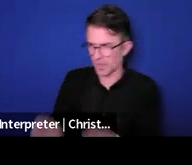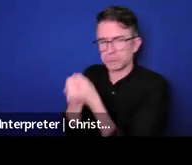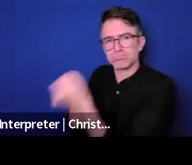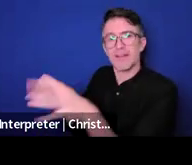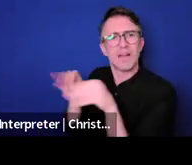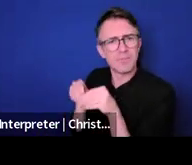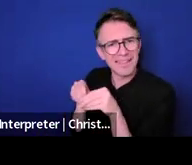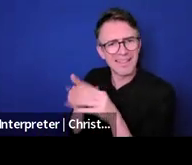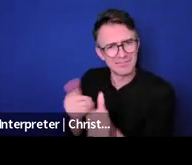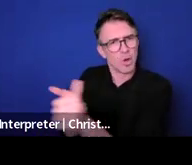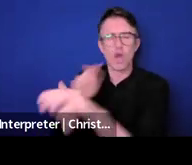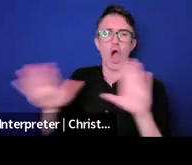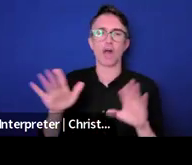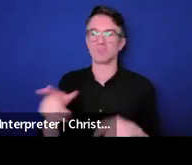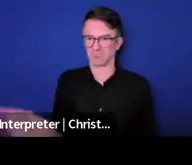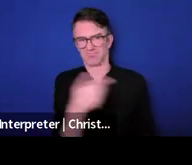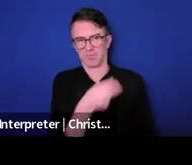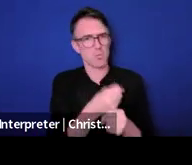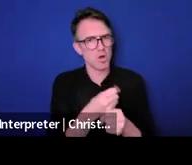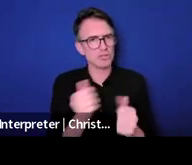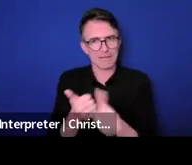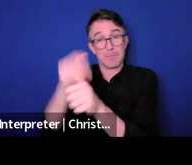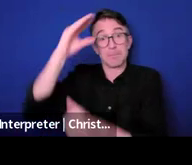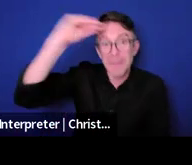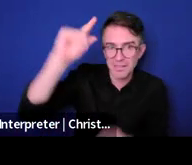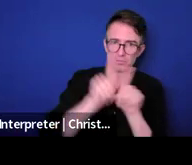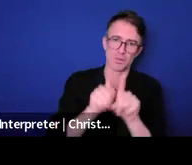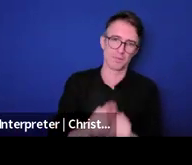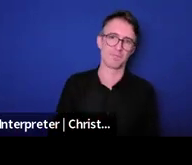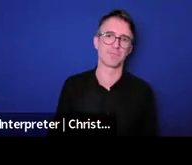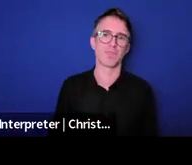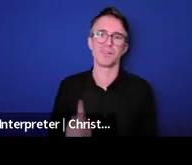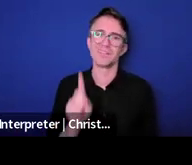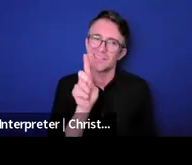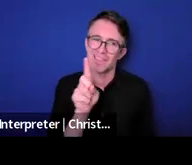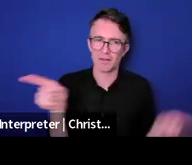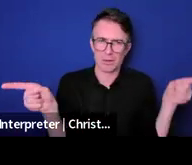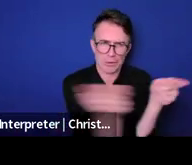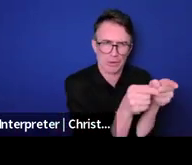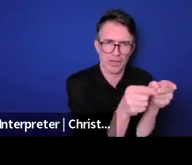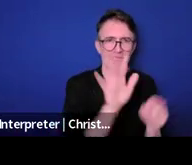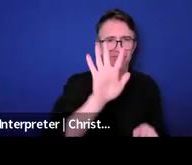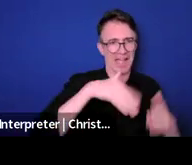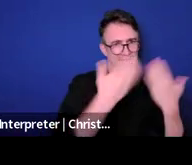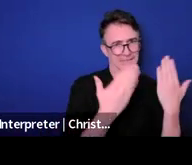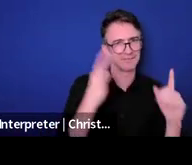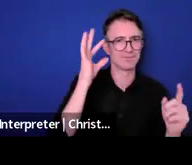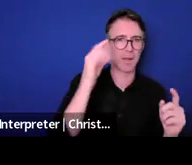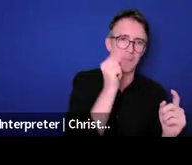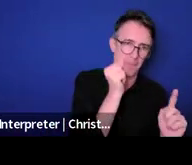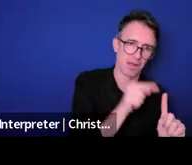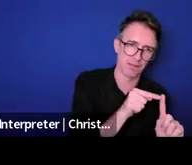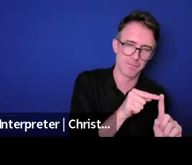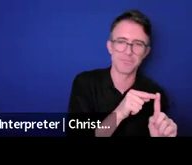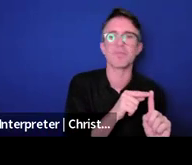was adopted. It's only 5 days, but it's a start, hopefully, and this can start changing. And now we hear more and more